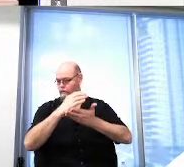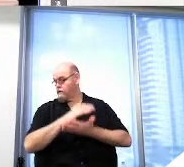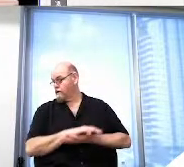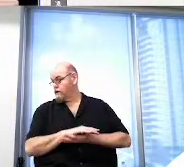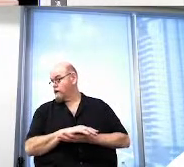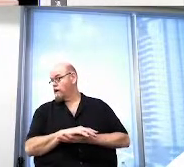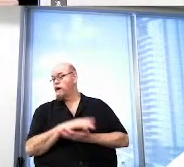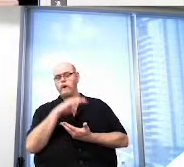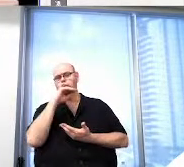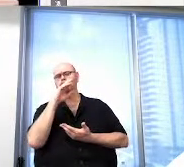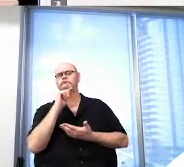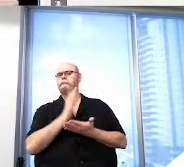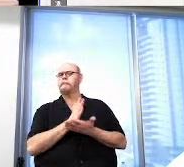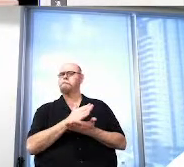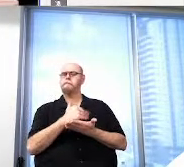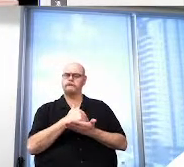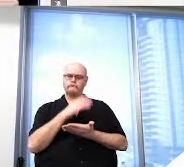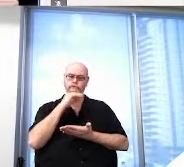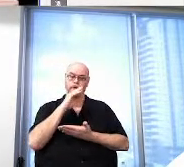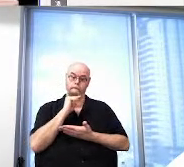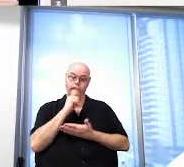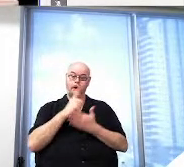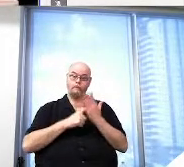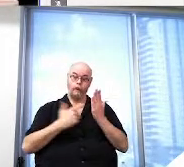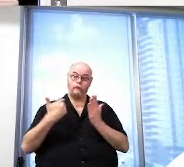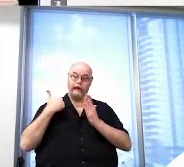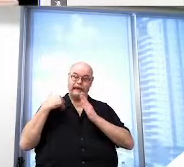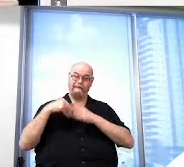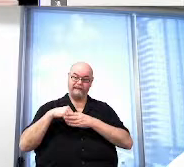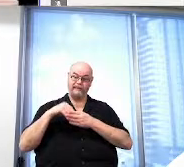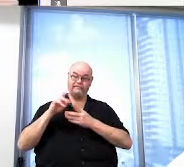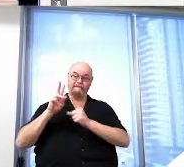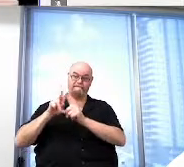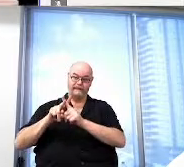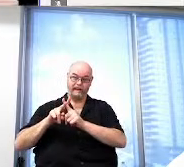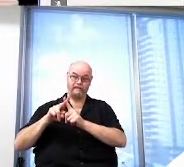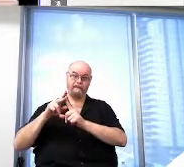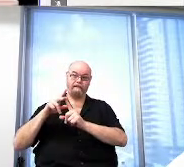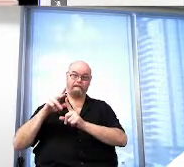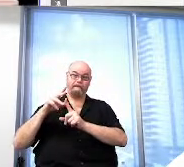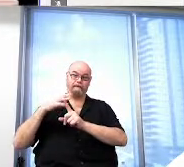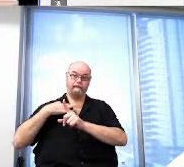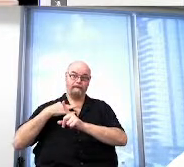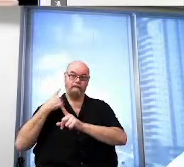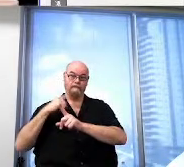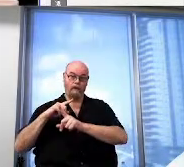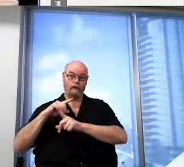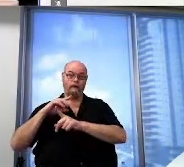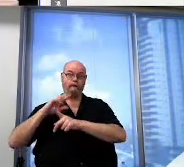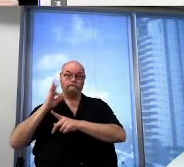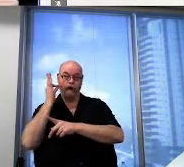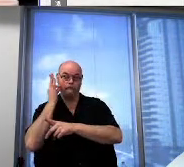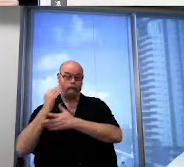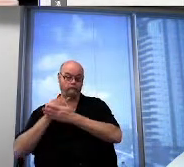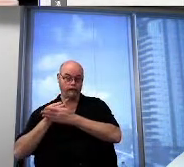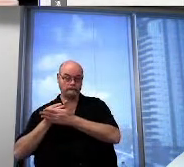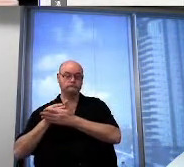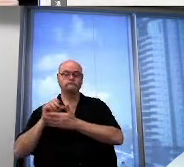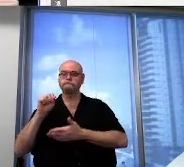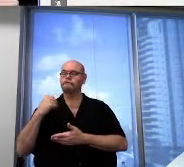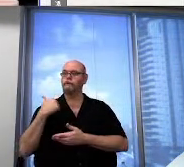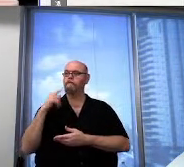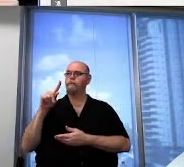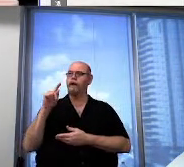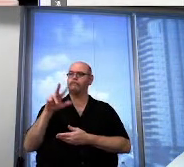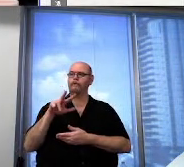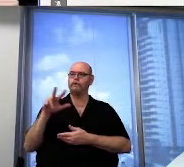the question, if I may. When you refer to the budget, are you talking about what we have in the filing for federal funds? Or I'm trying to understand. Yeah, you've